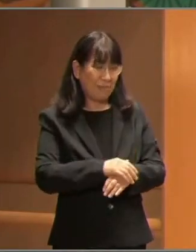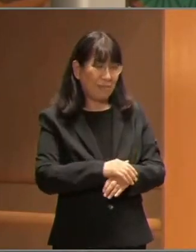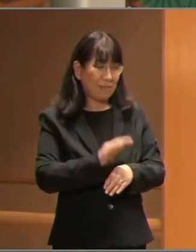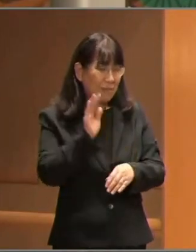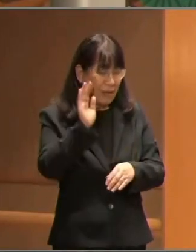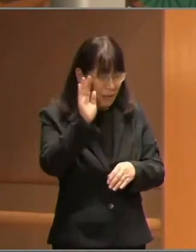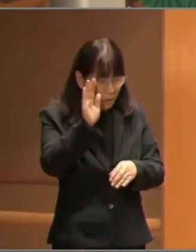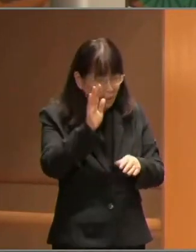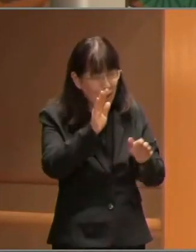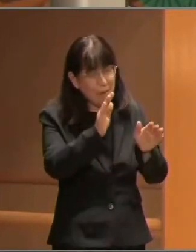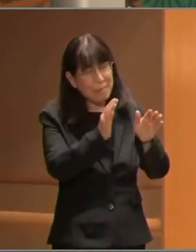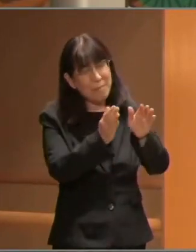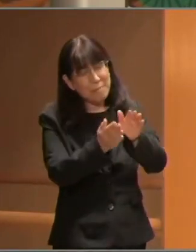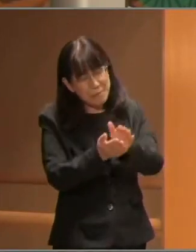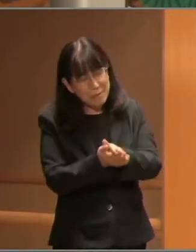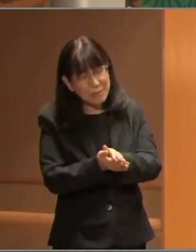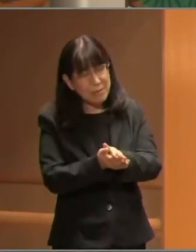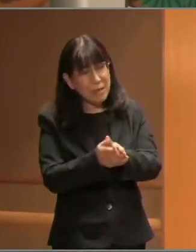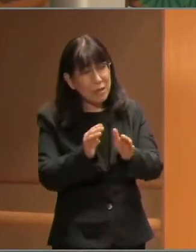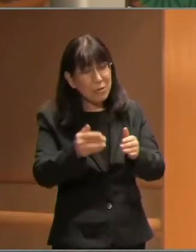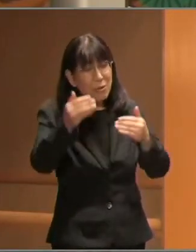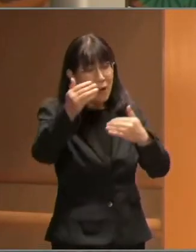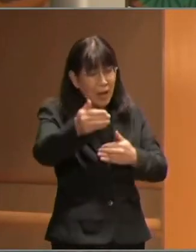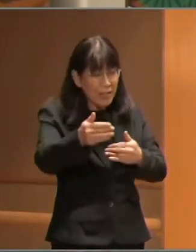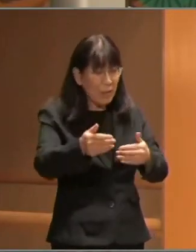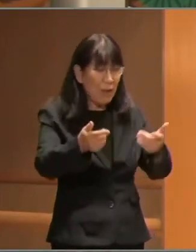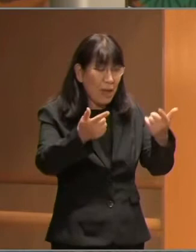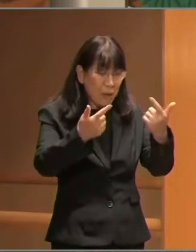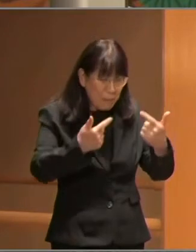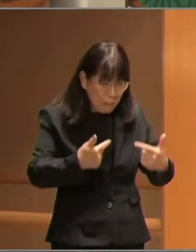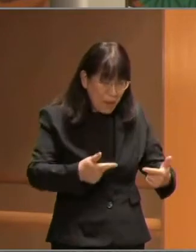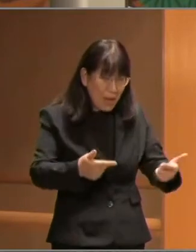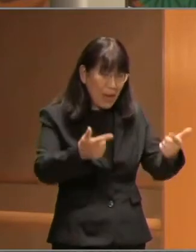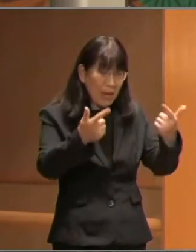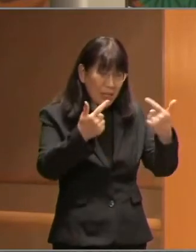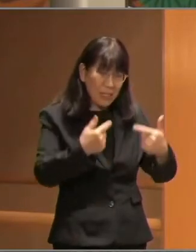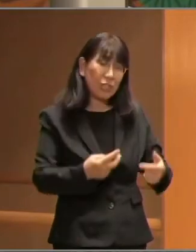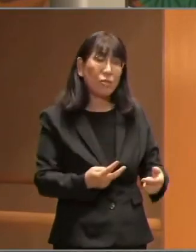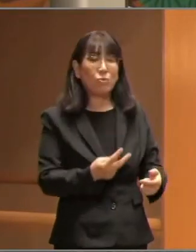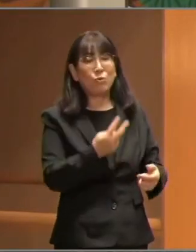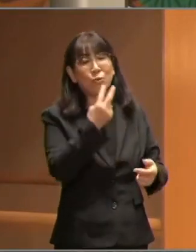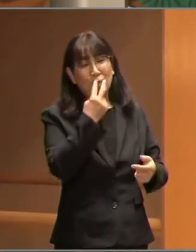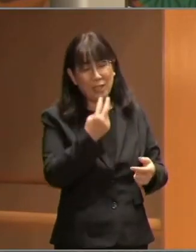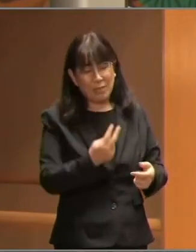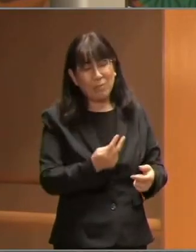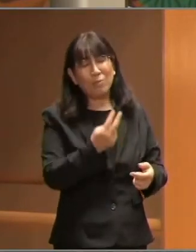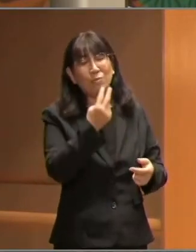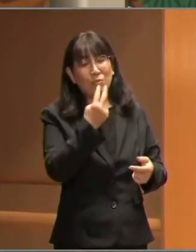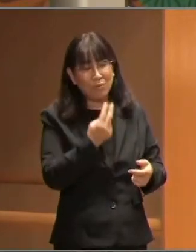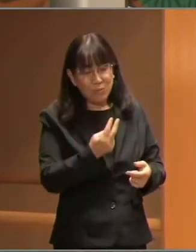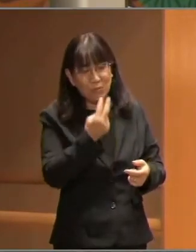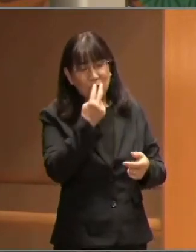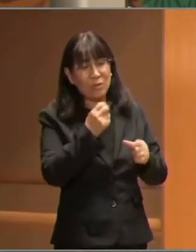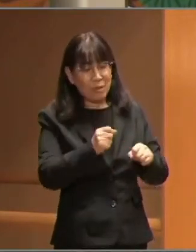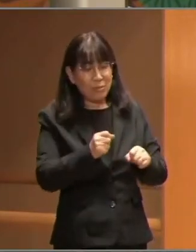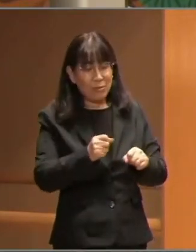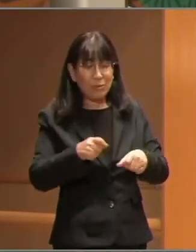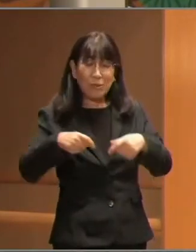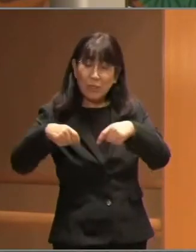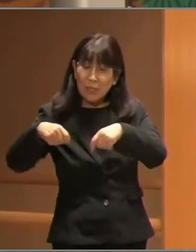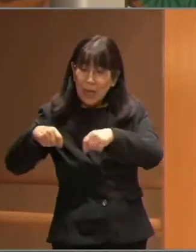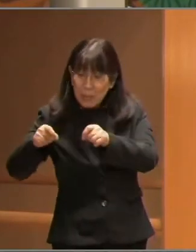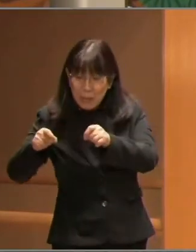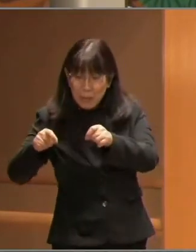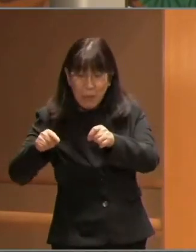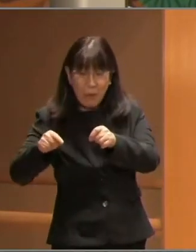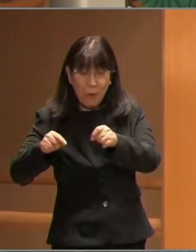and then withers and die. Every day, we inhale and